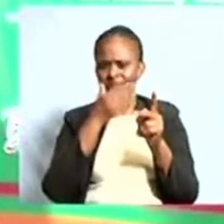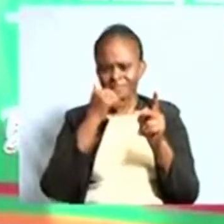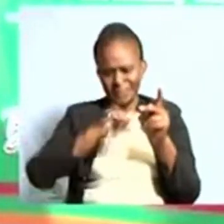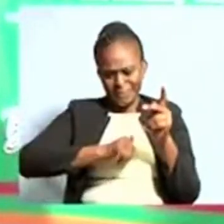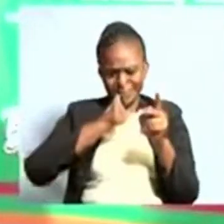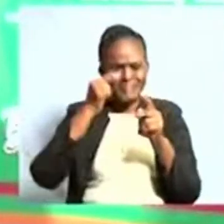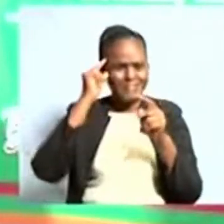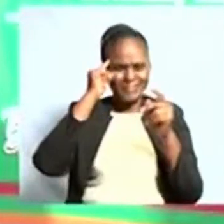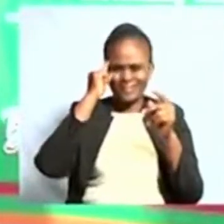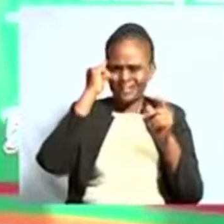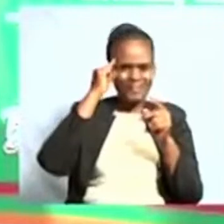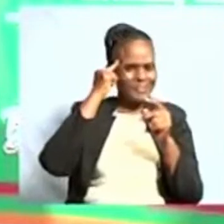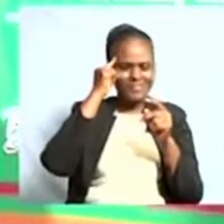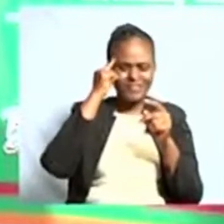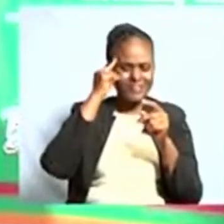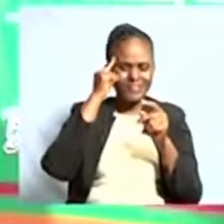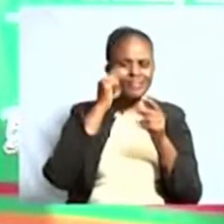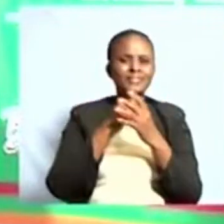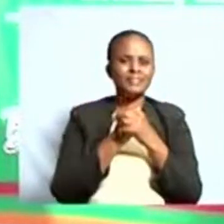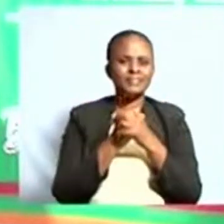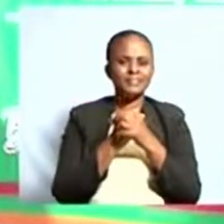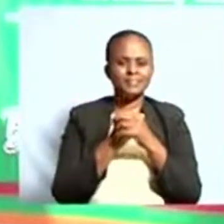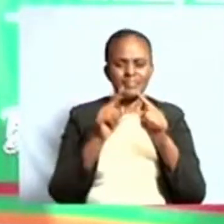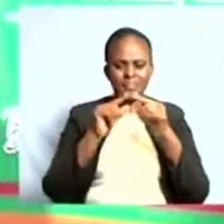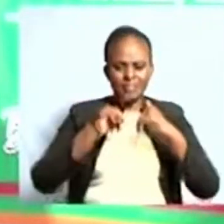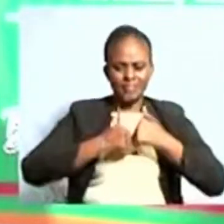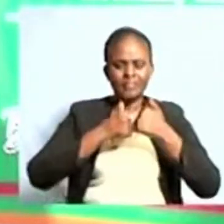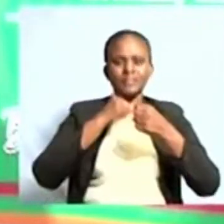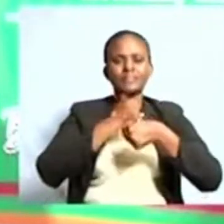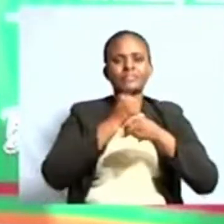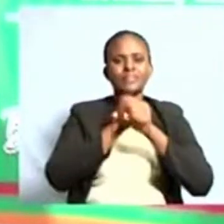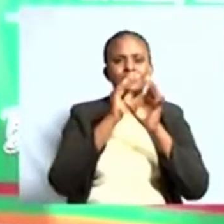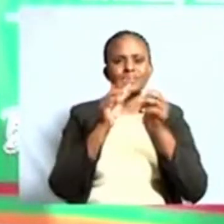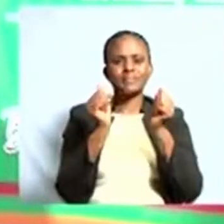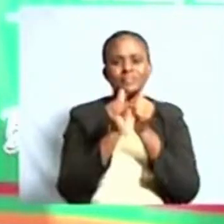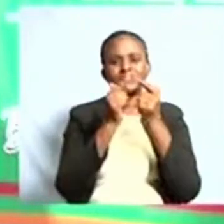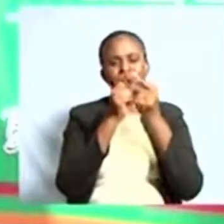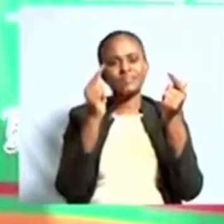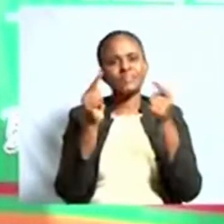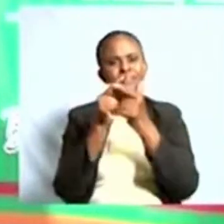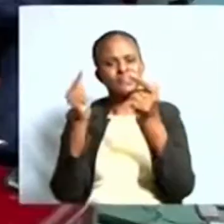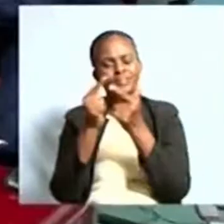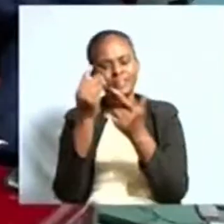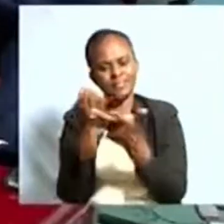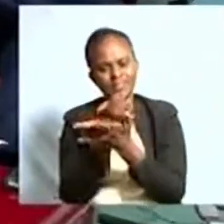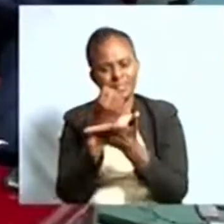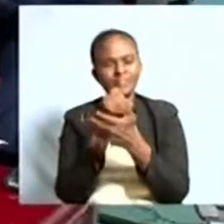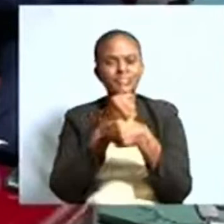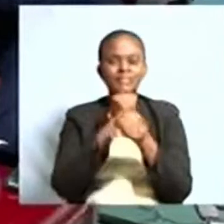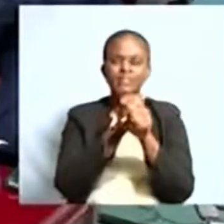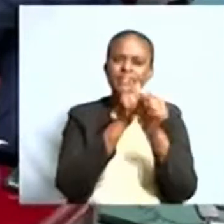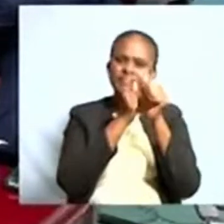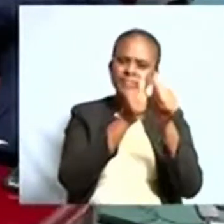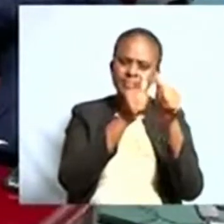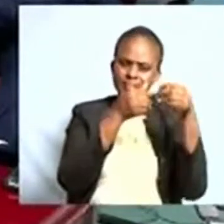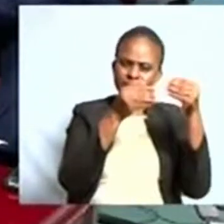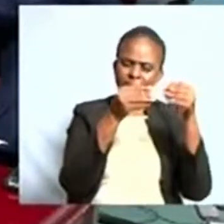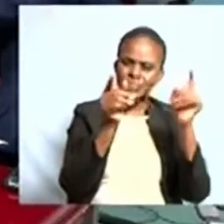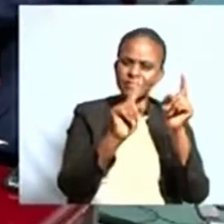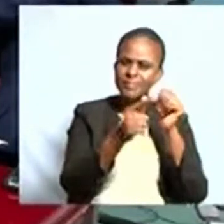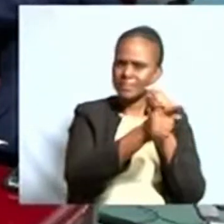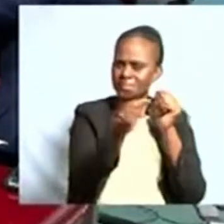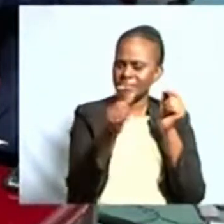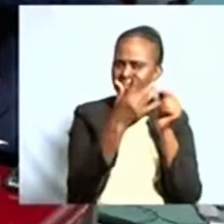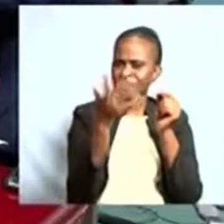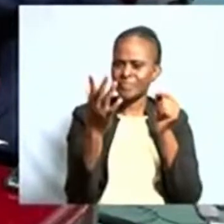mark. But again, we are told manufacturers and these big economies manufacture according to the market where that product is